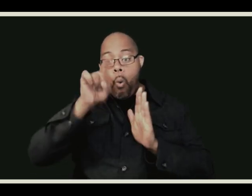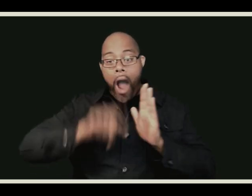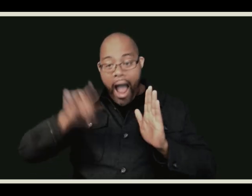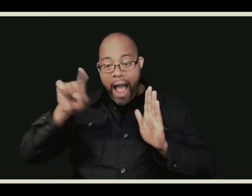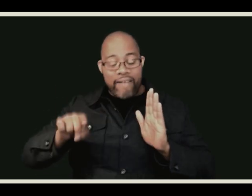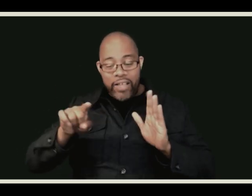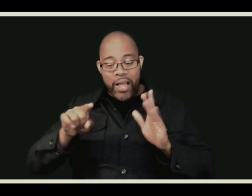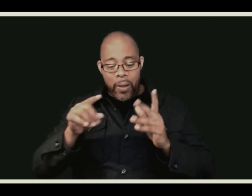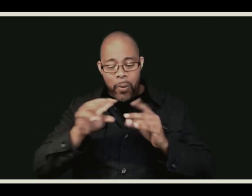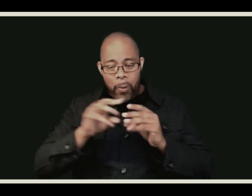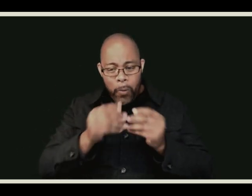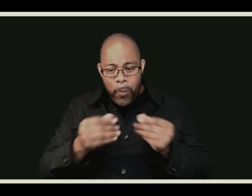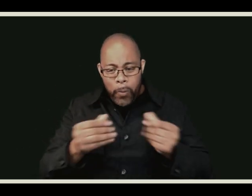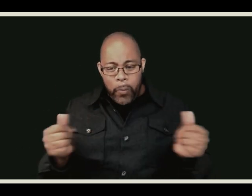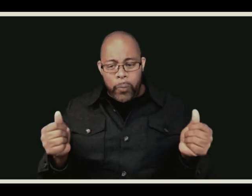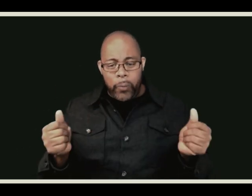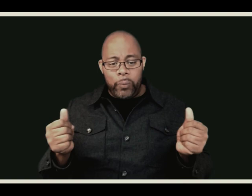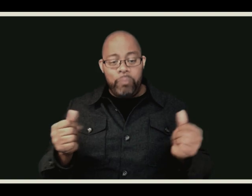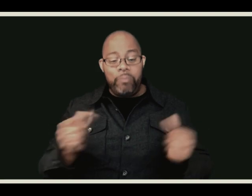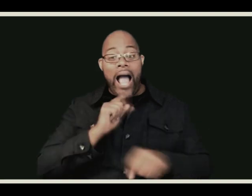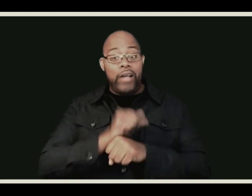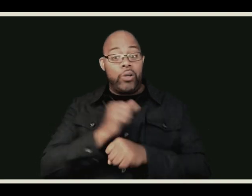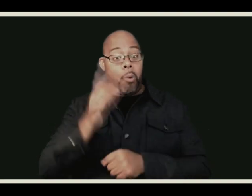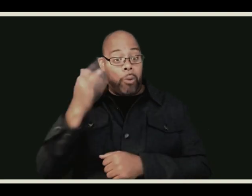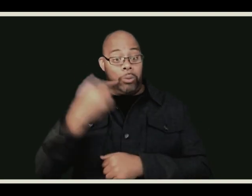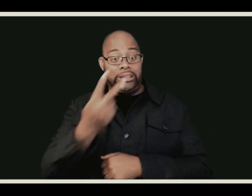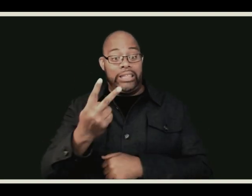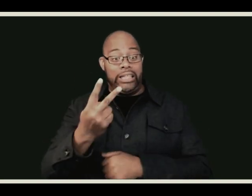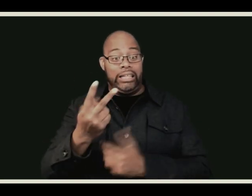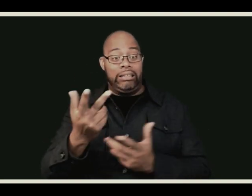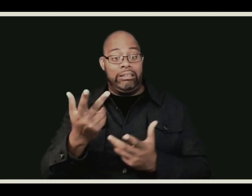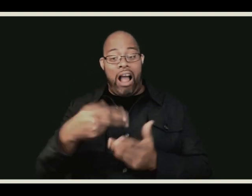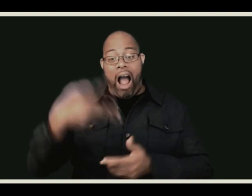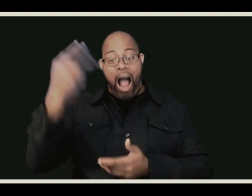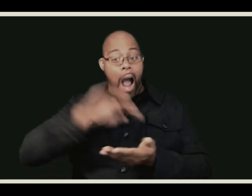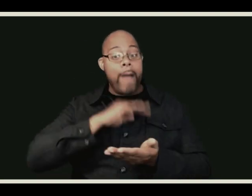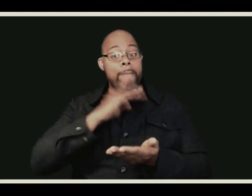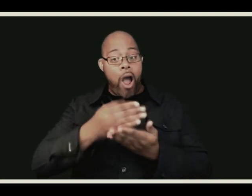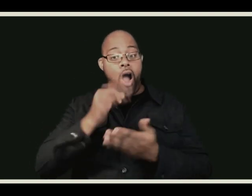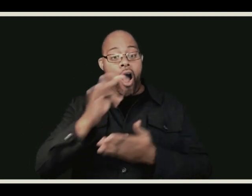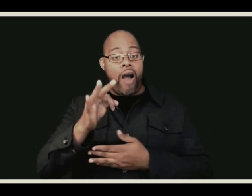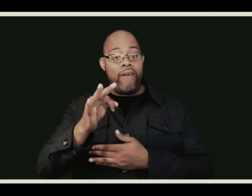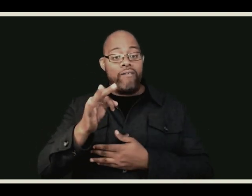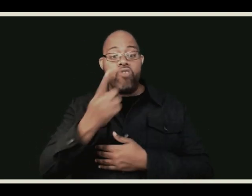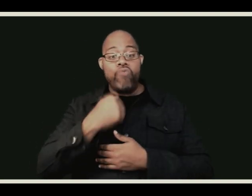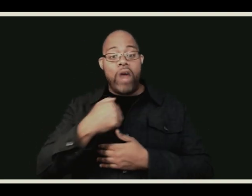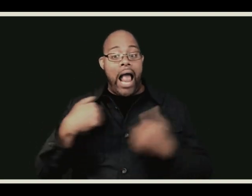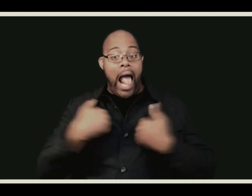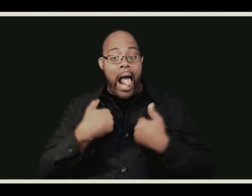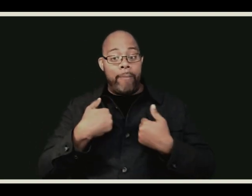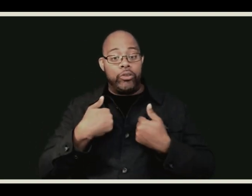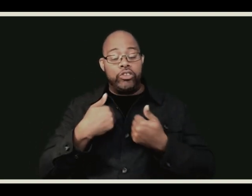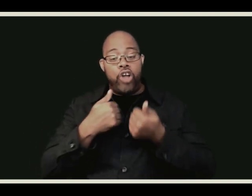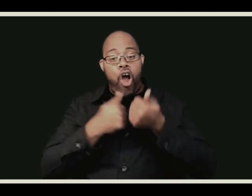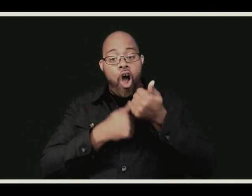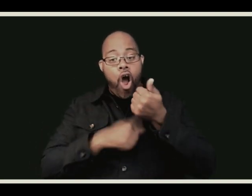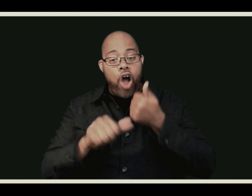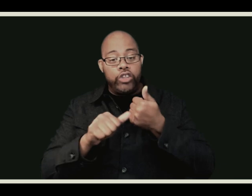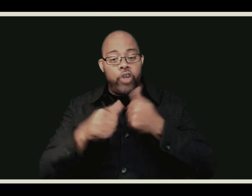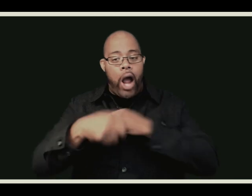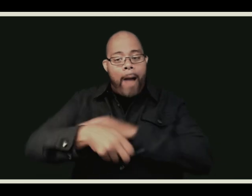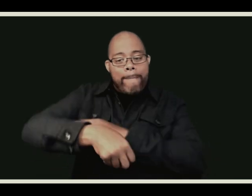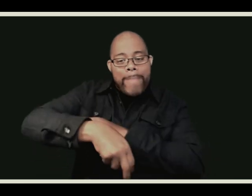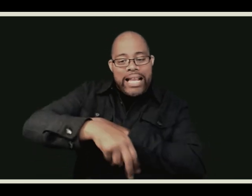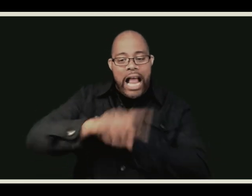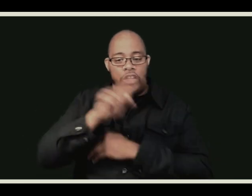diffusion and color disappearing act is actually why we see a fairly high amount of red creatures beneath our